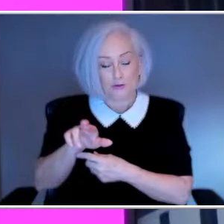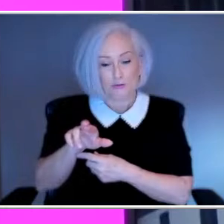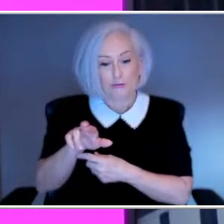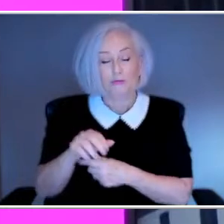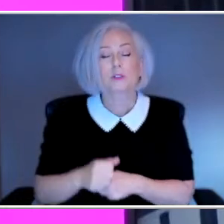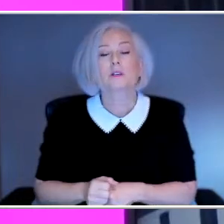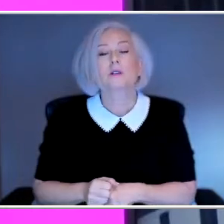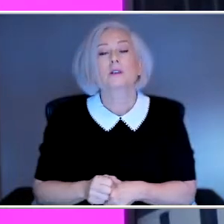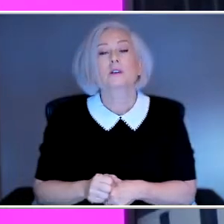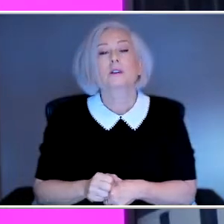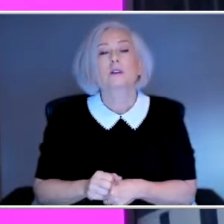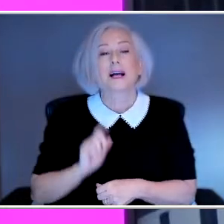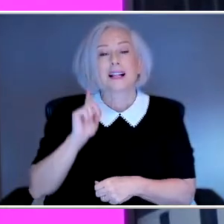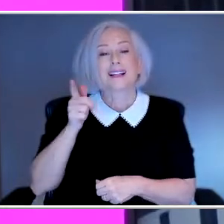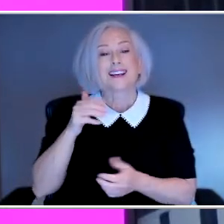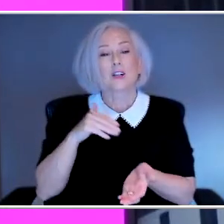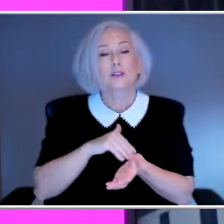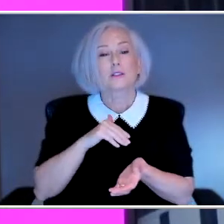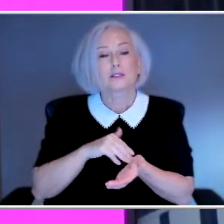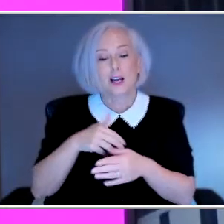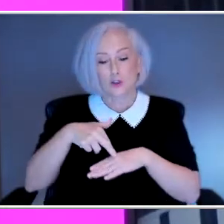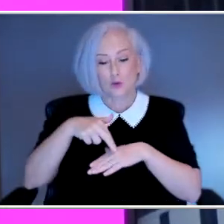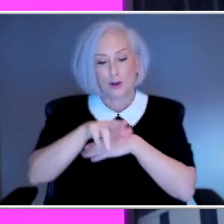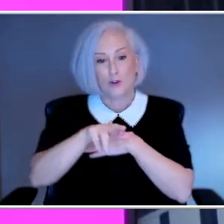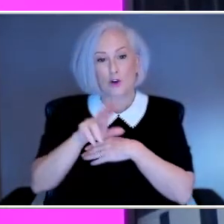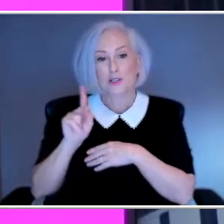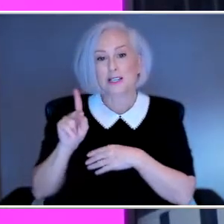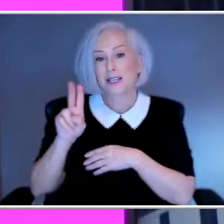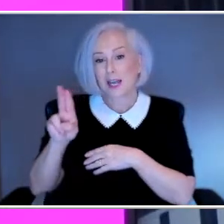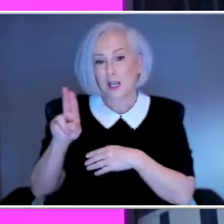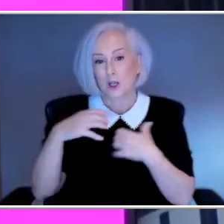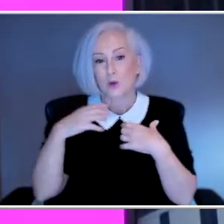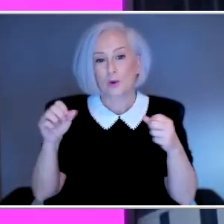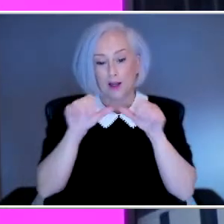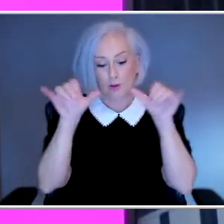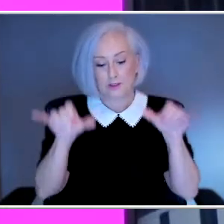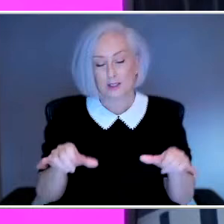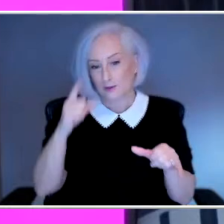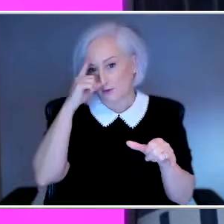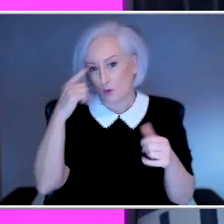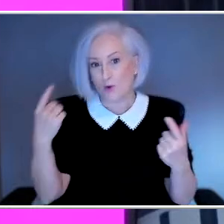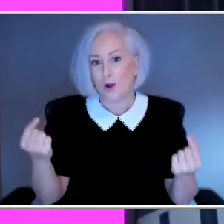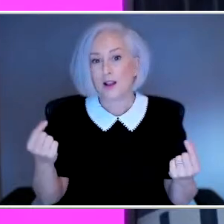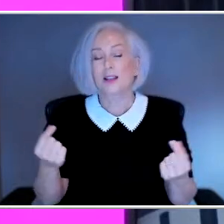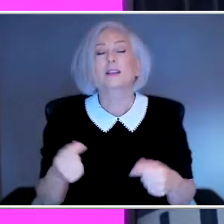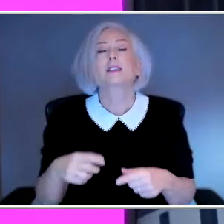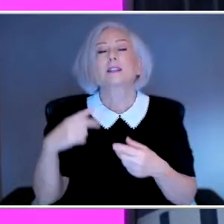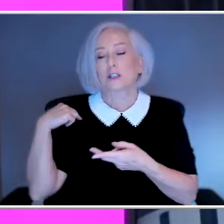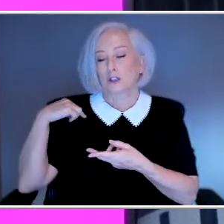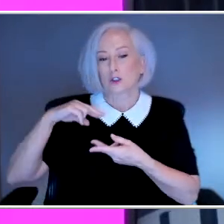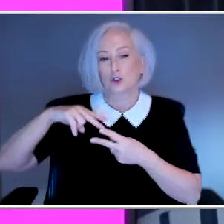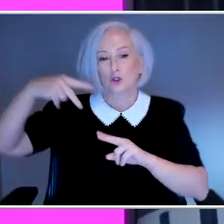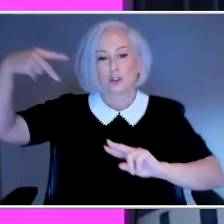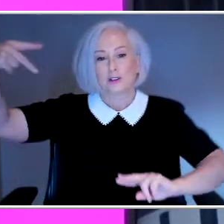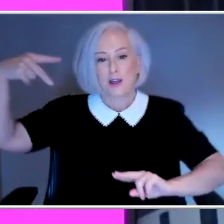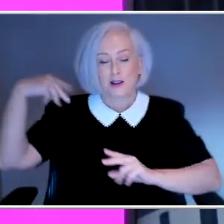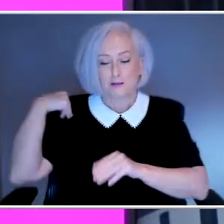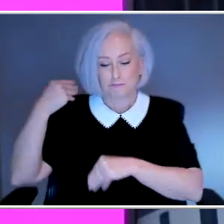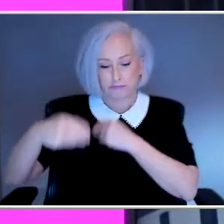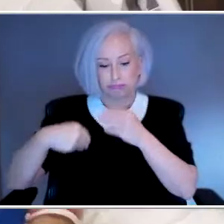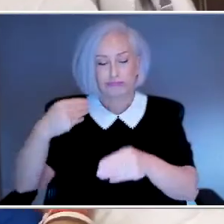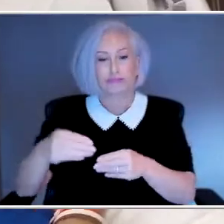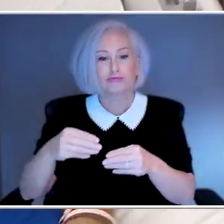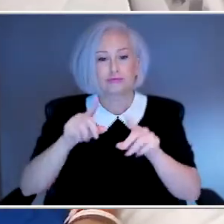the University of Kansas Health System for genetic testing that Priscilla decided she wasn't going to wait for cancer to